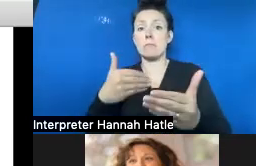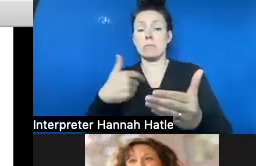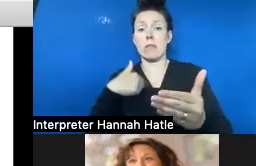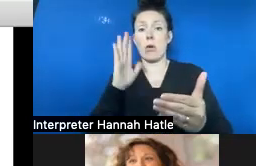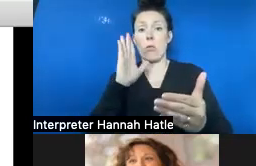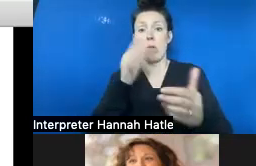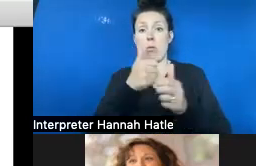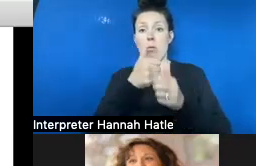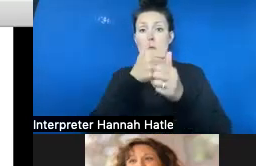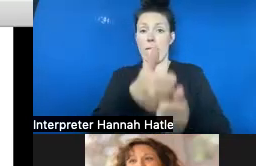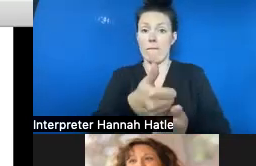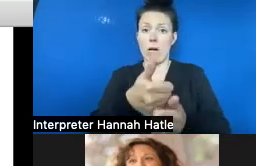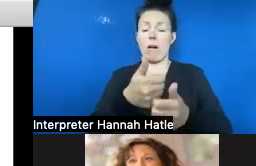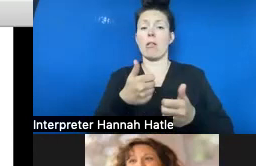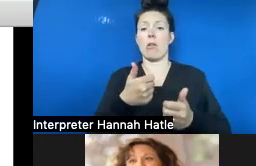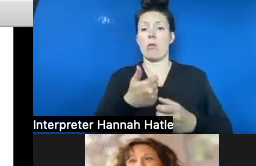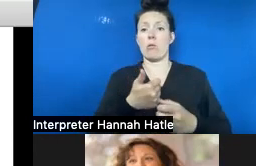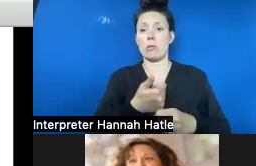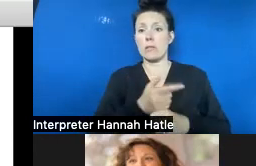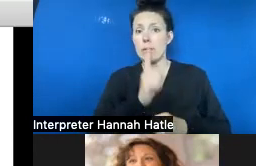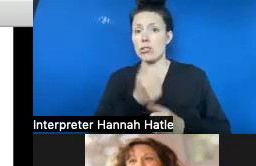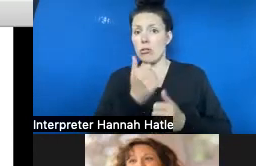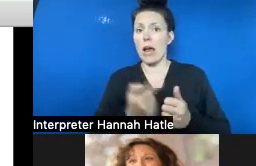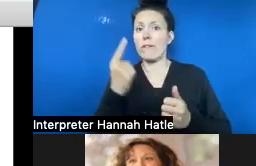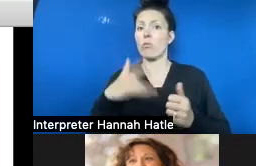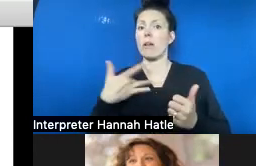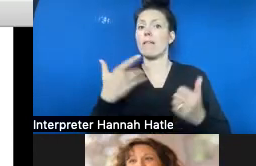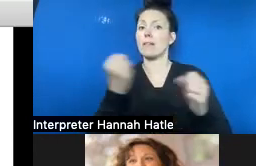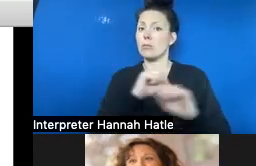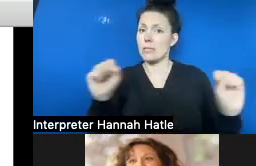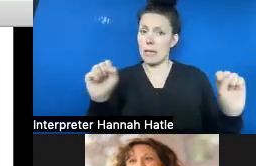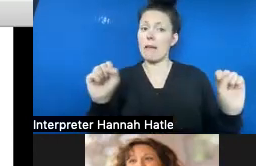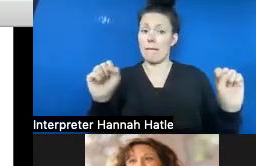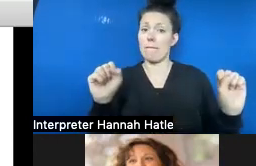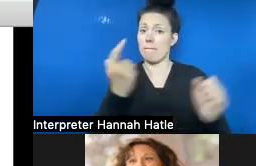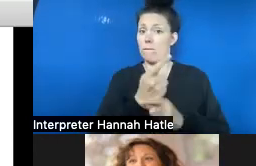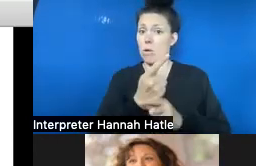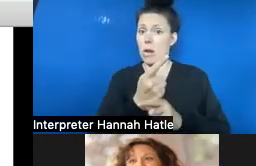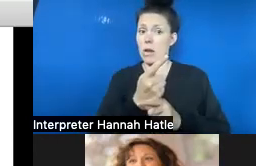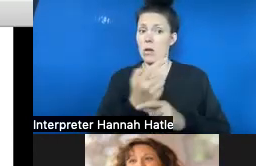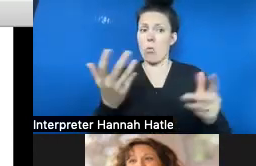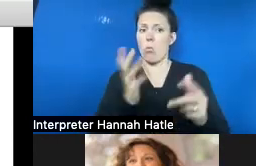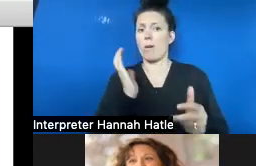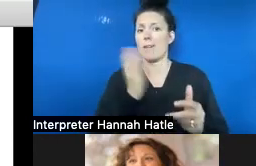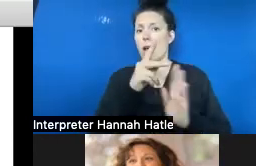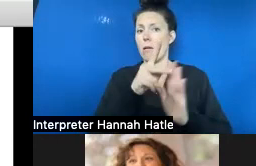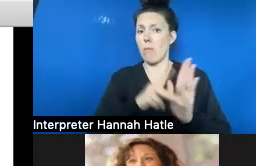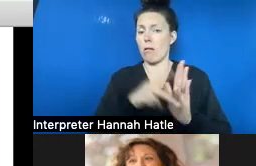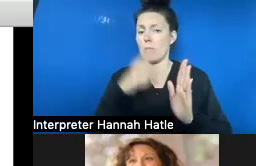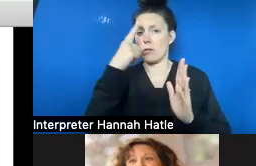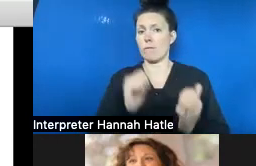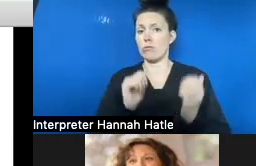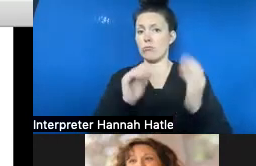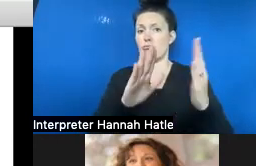engaging in that makes everybody feel safe and seen, right? what is our policy for addressing